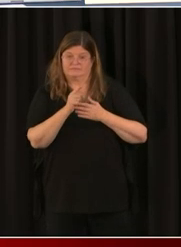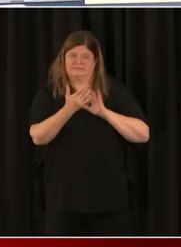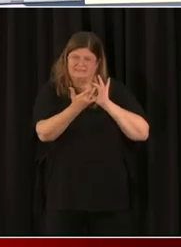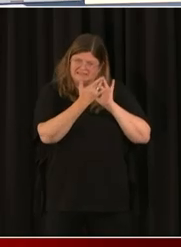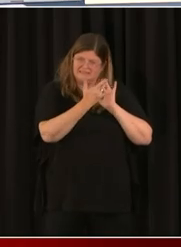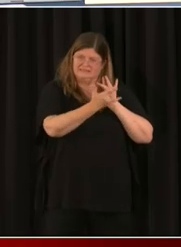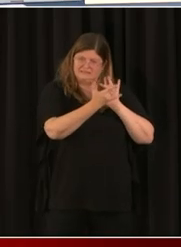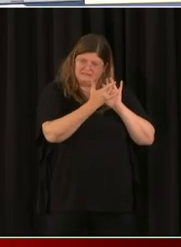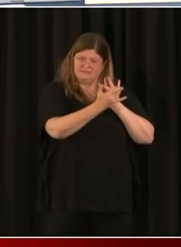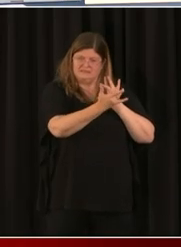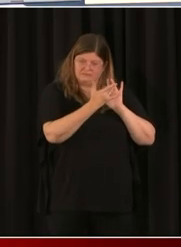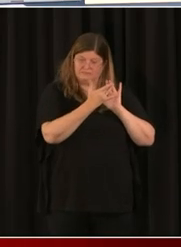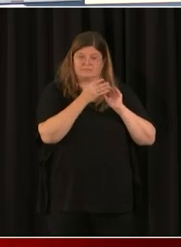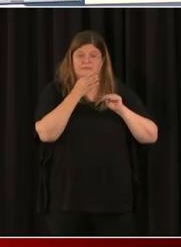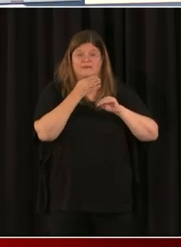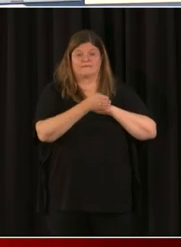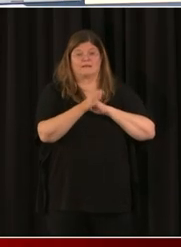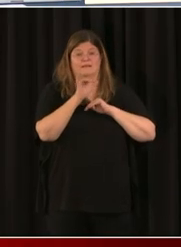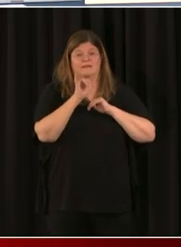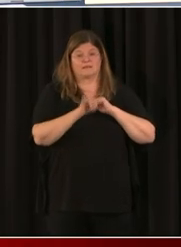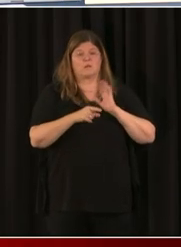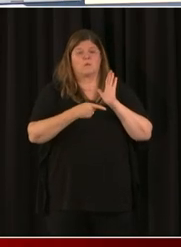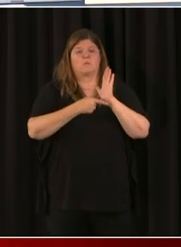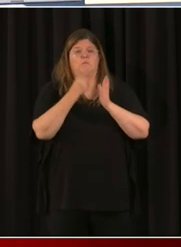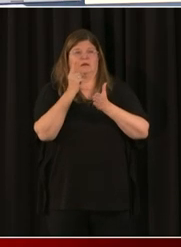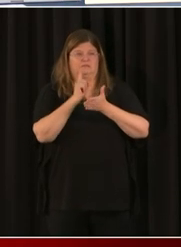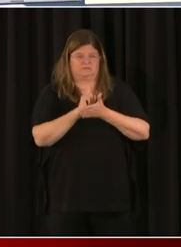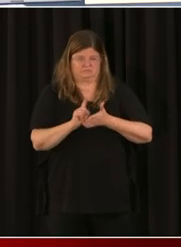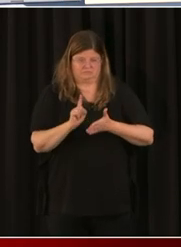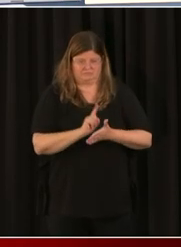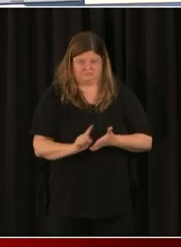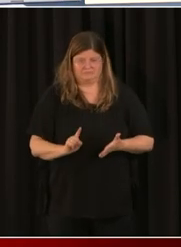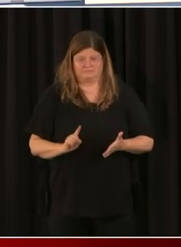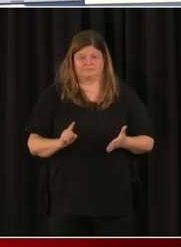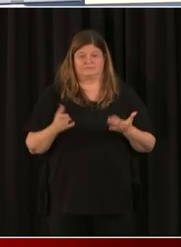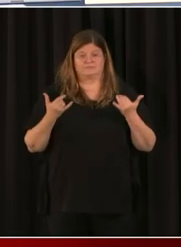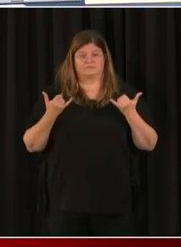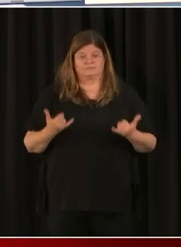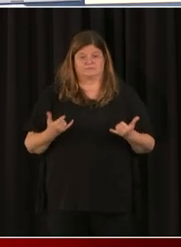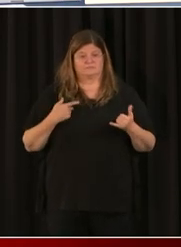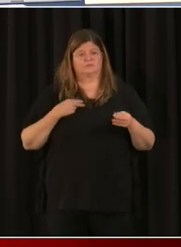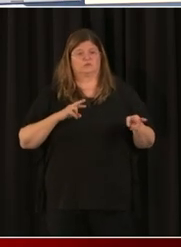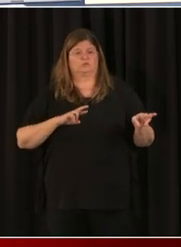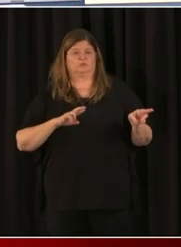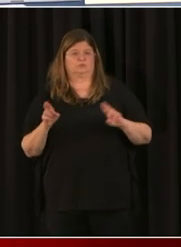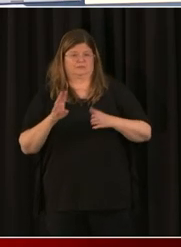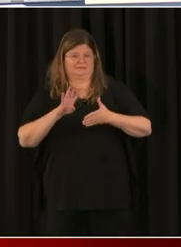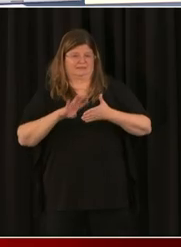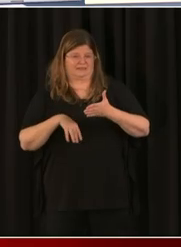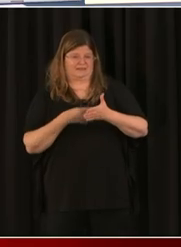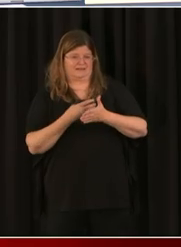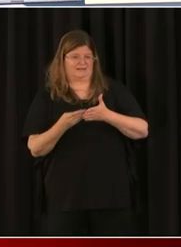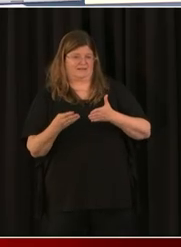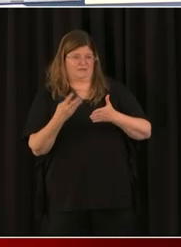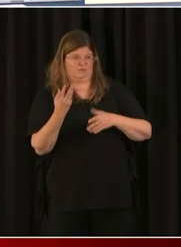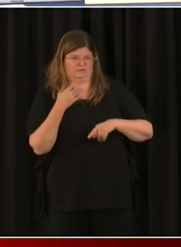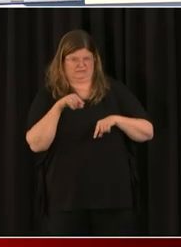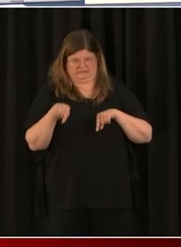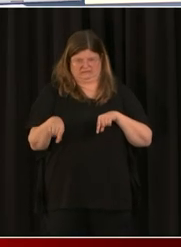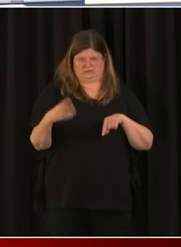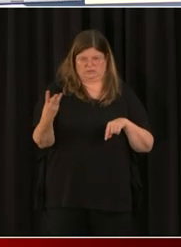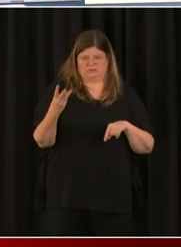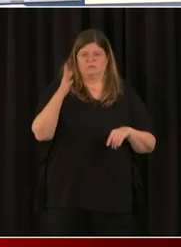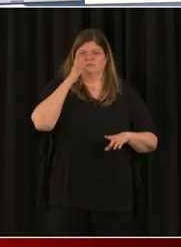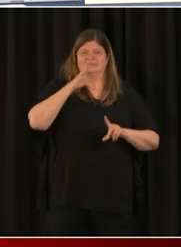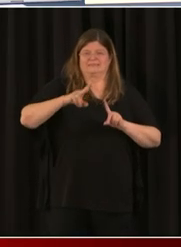that if I had not already done so, I should be scheduling my appointment for my second dose, which is scheduled for this Wednesday. So,